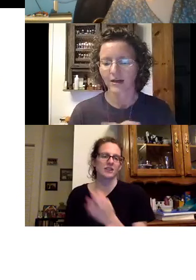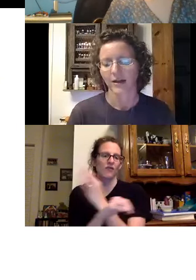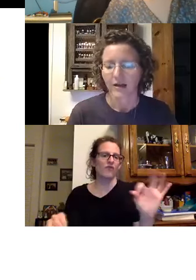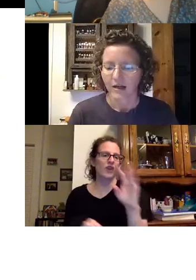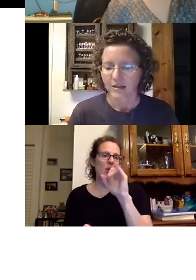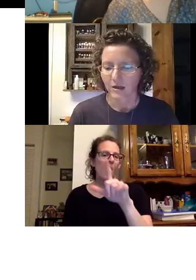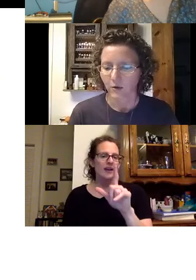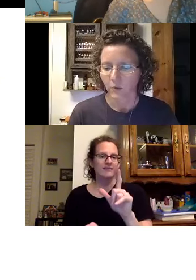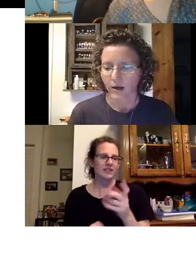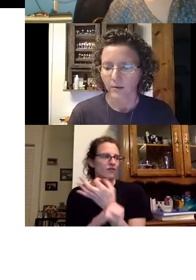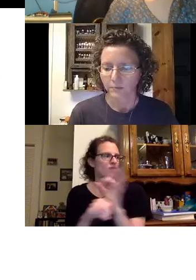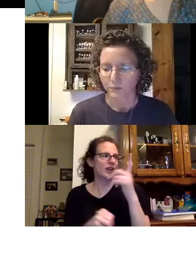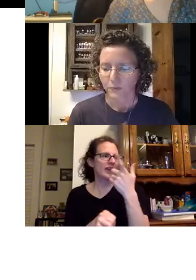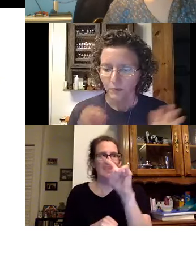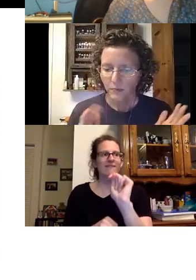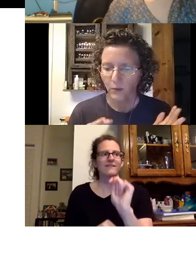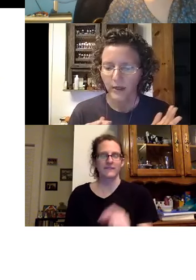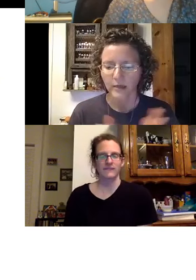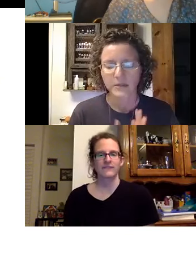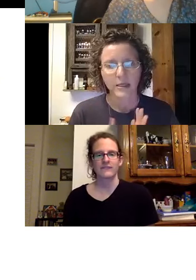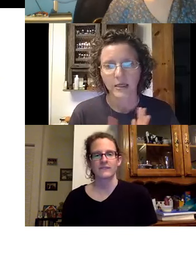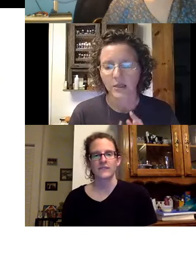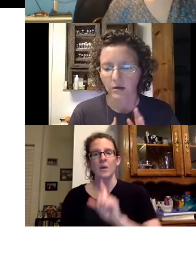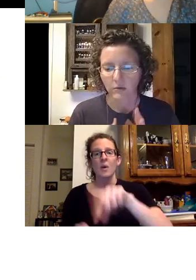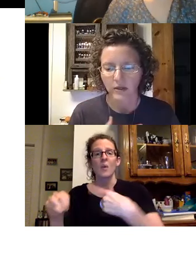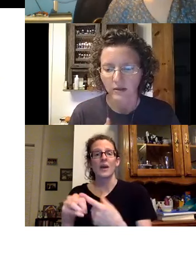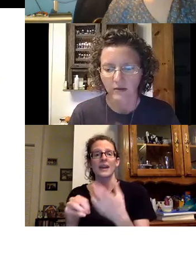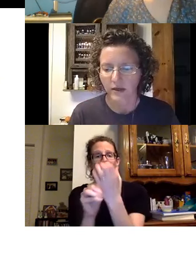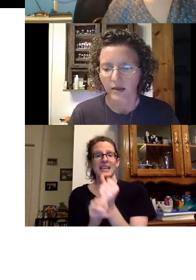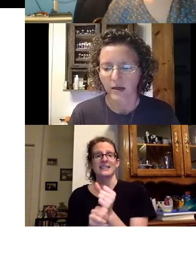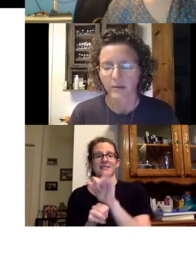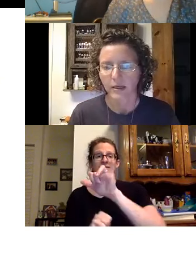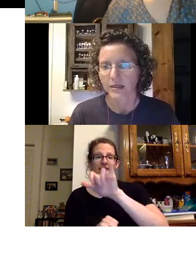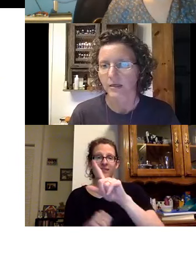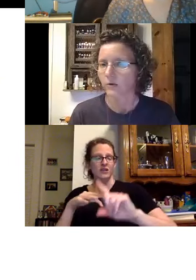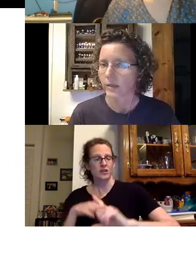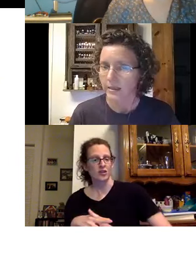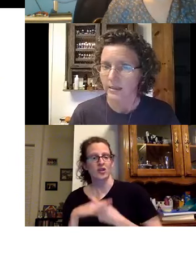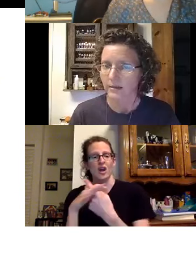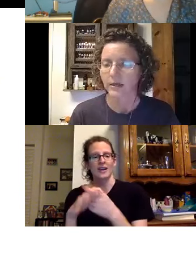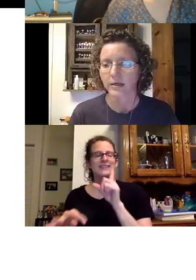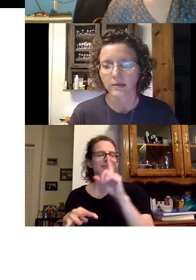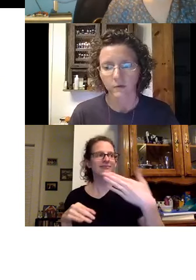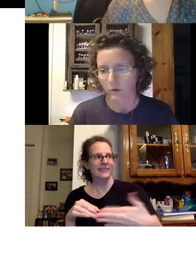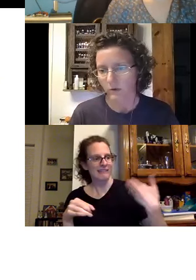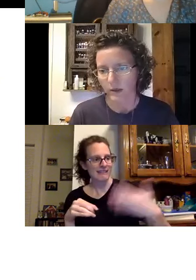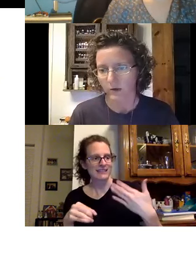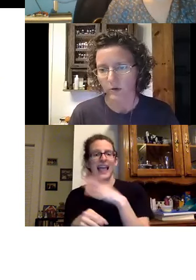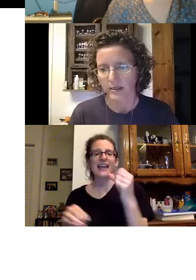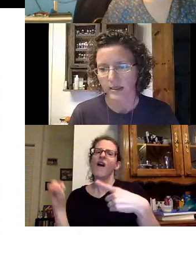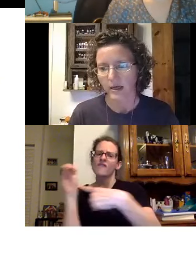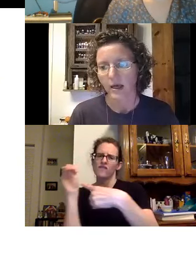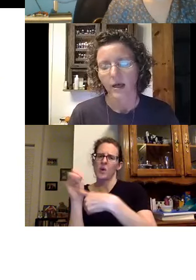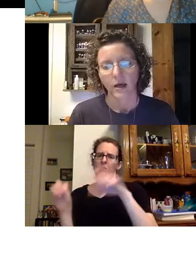gift. So when it comes to getting started with Young Living, it is so easy and it is affordable, like